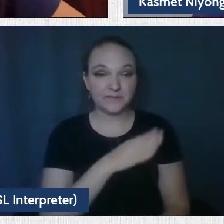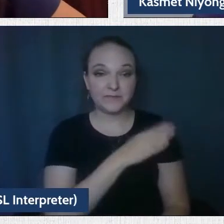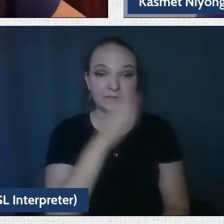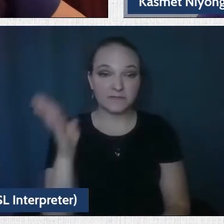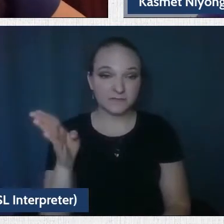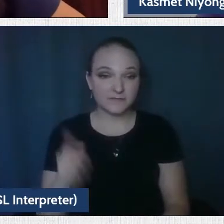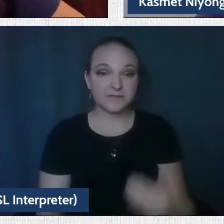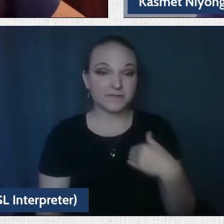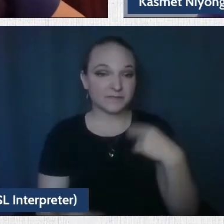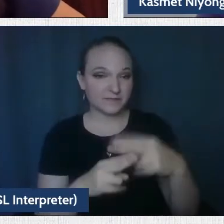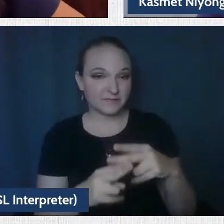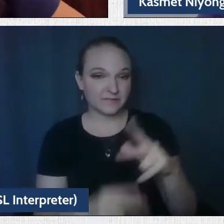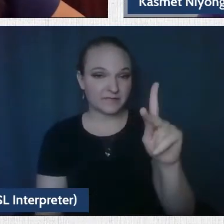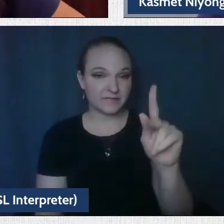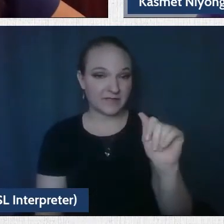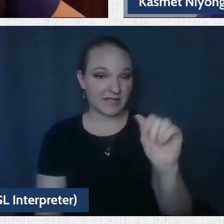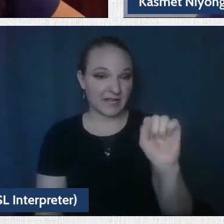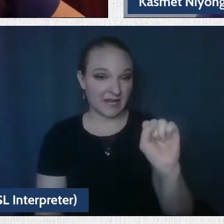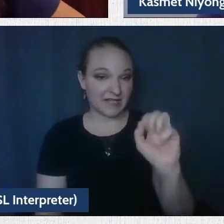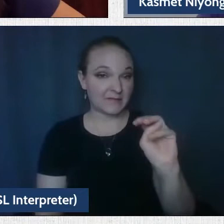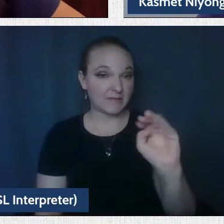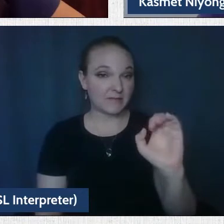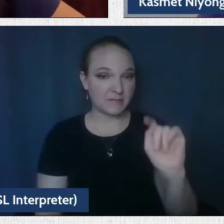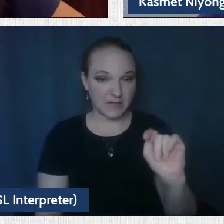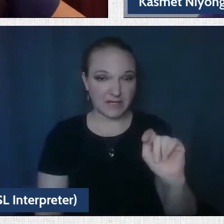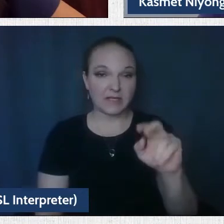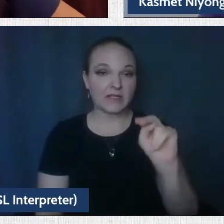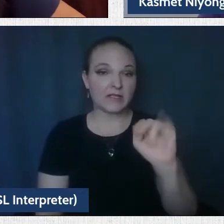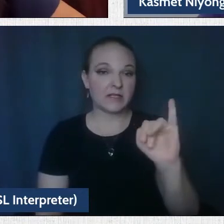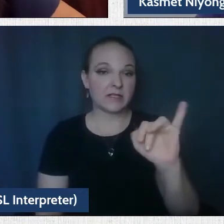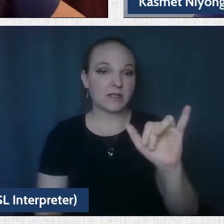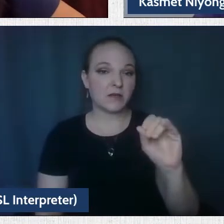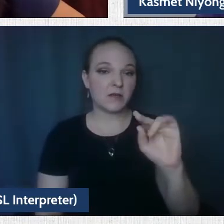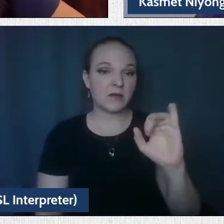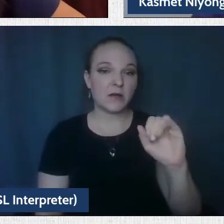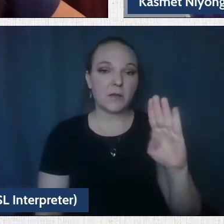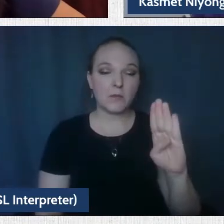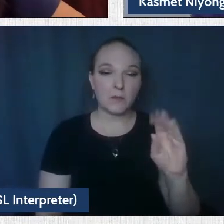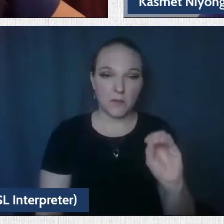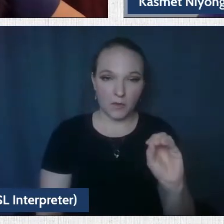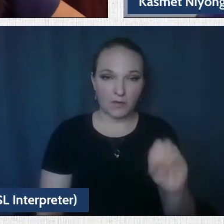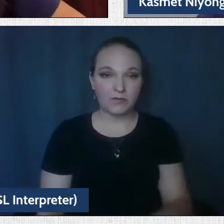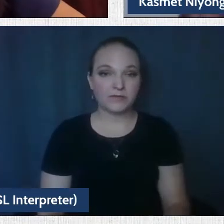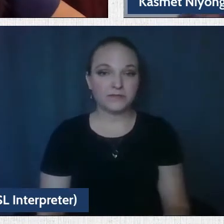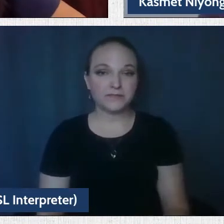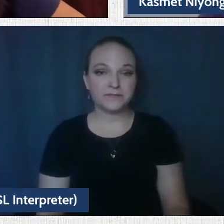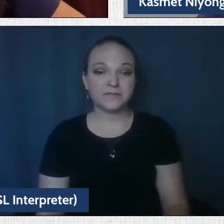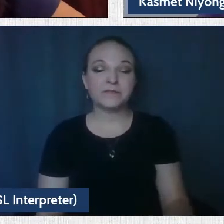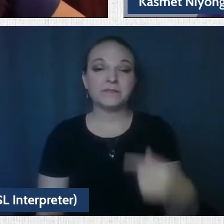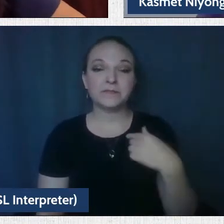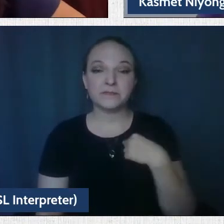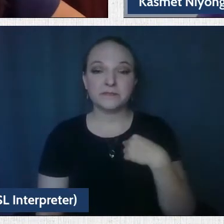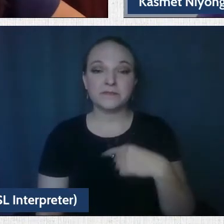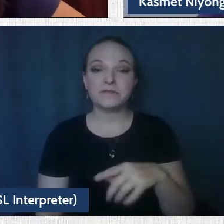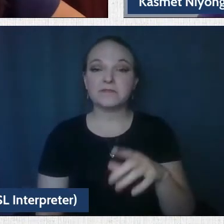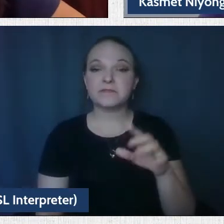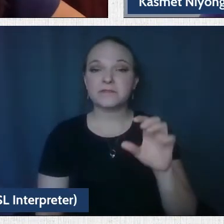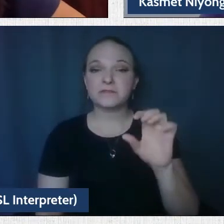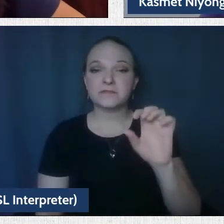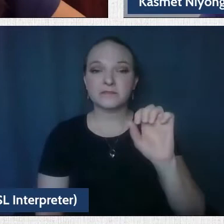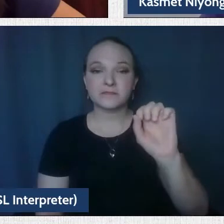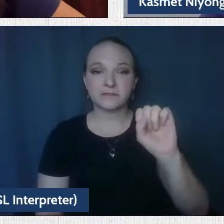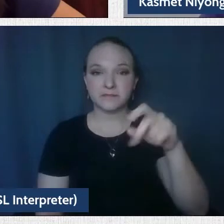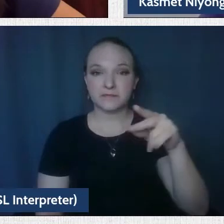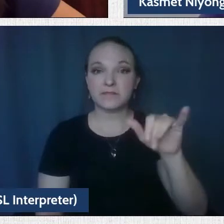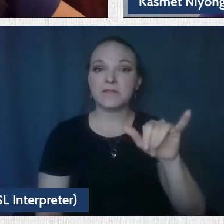my name is Kaz Nyongabo, and I'm Psi 11. It was just a great opportunity to be able to give back